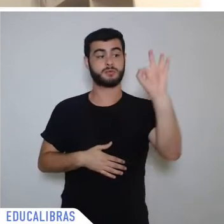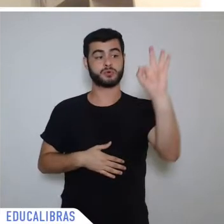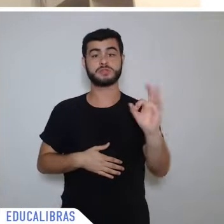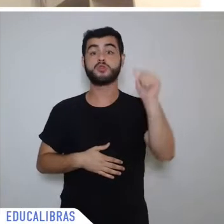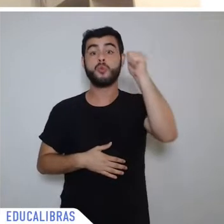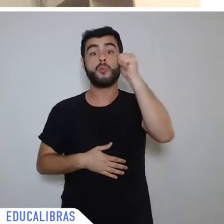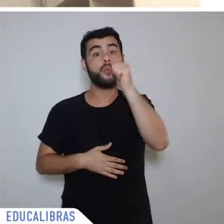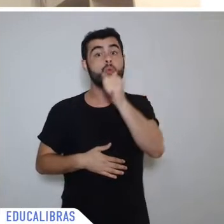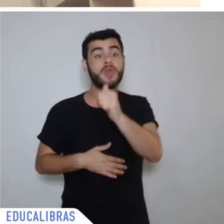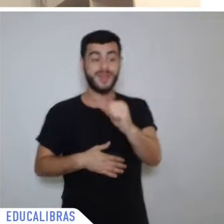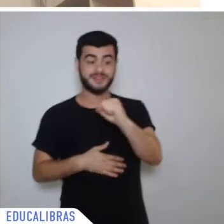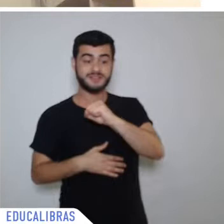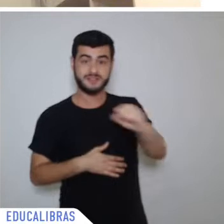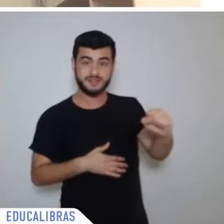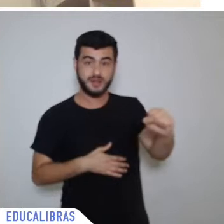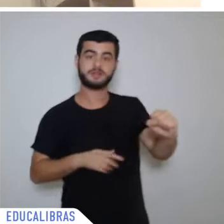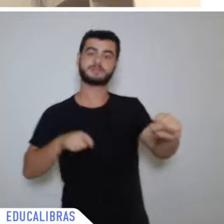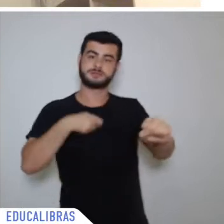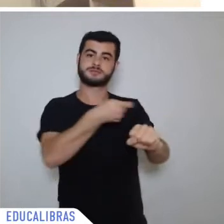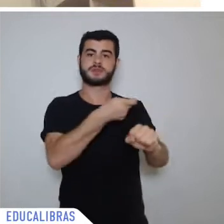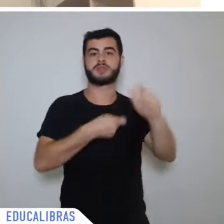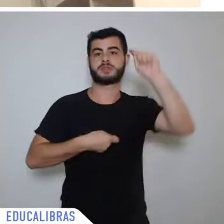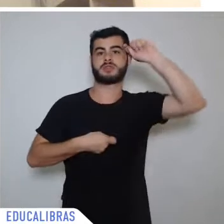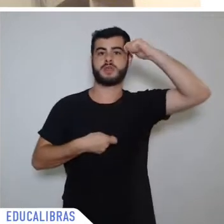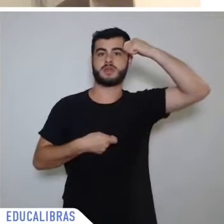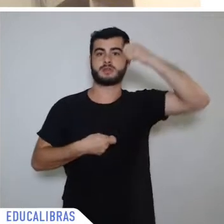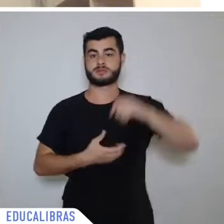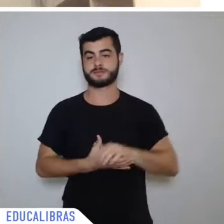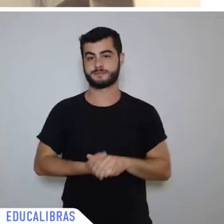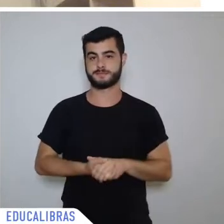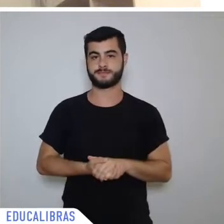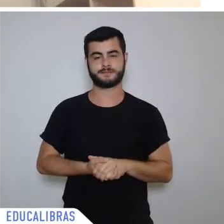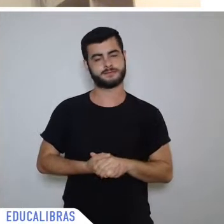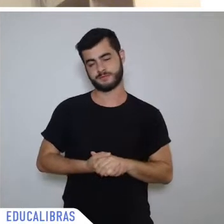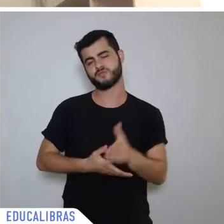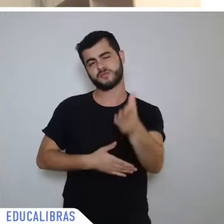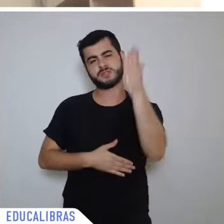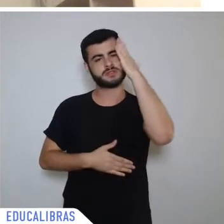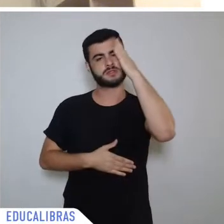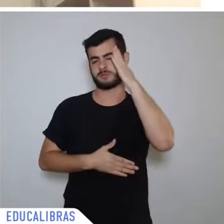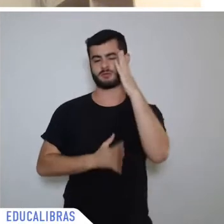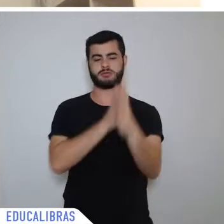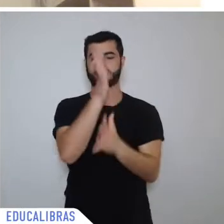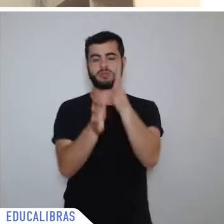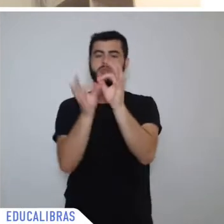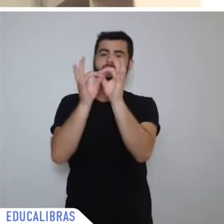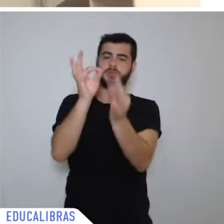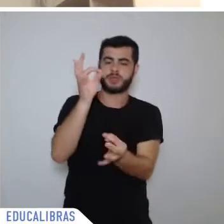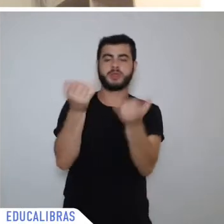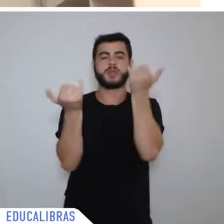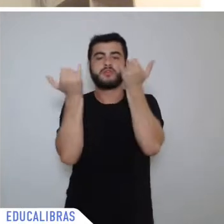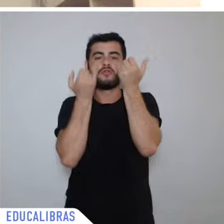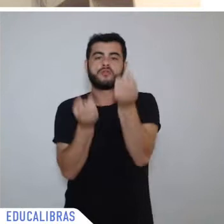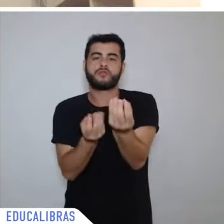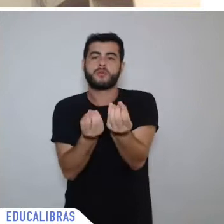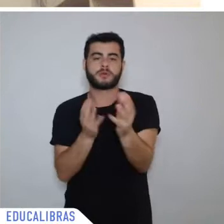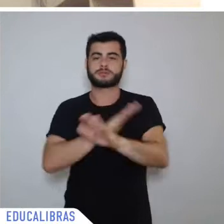According to the 2017 IPEA data, 66% of all women murdered in Brazil were Black.